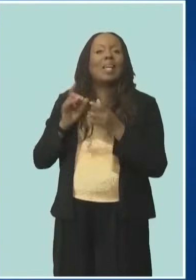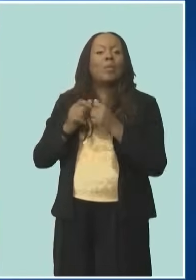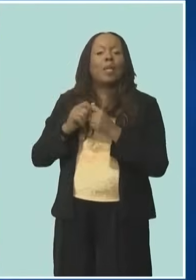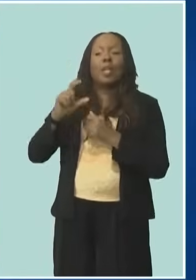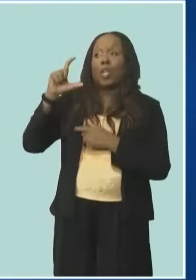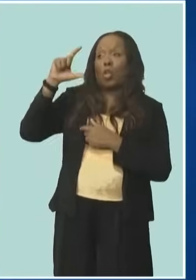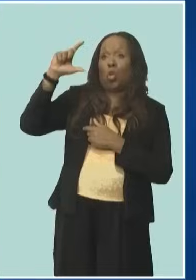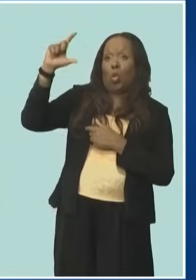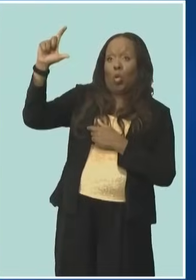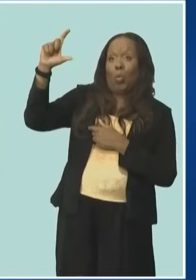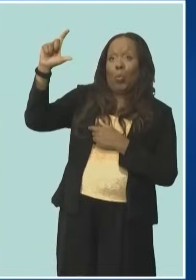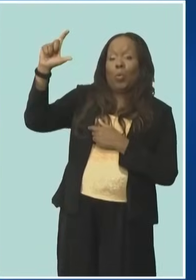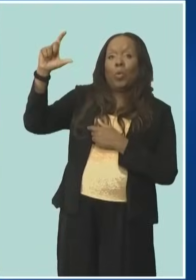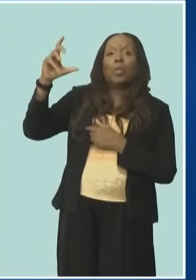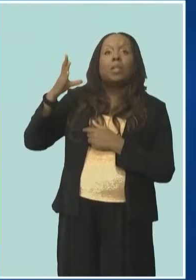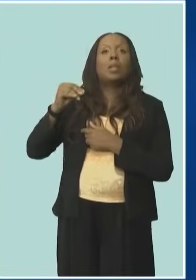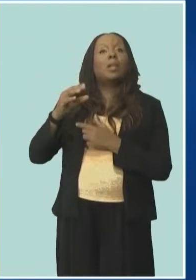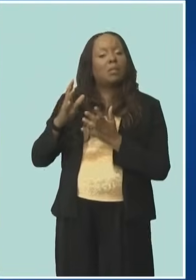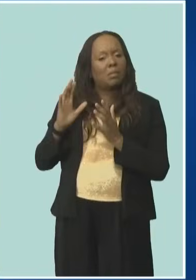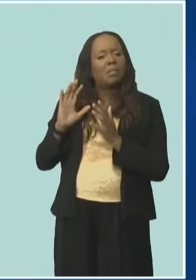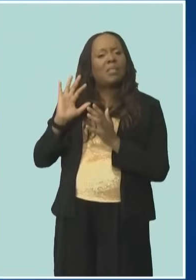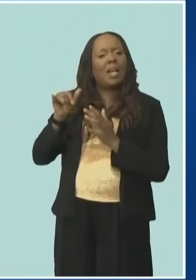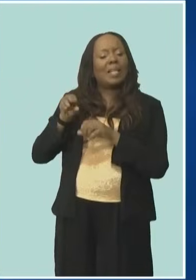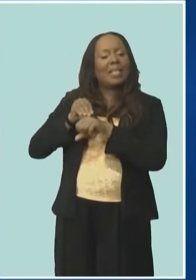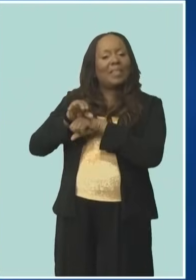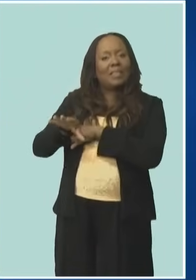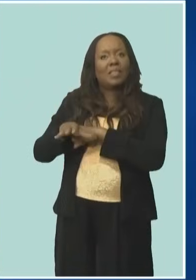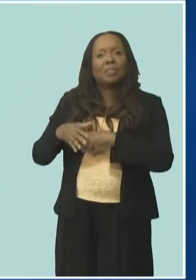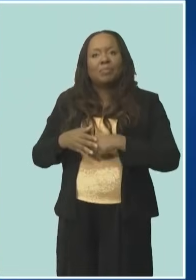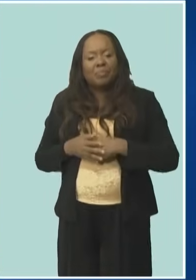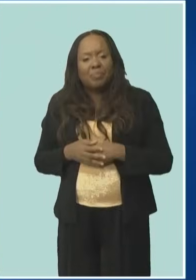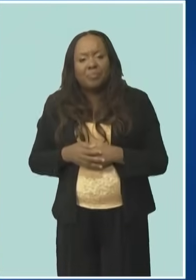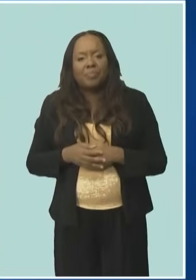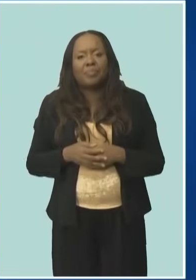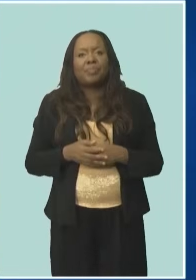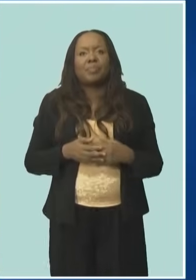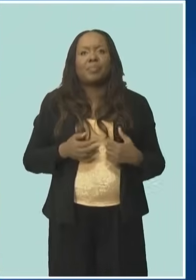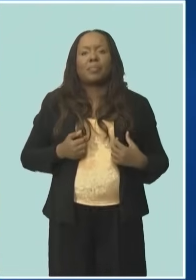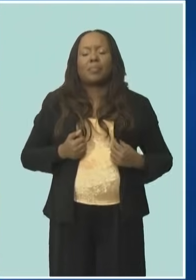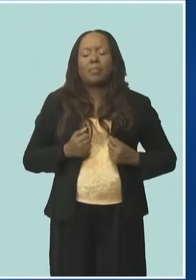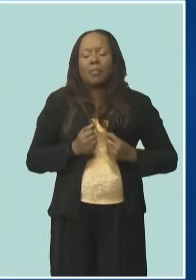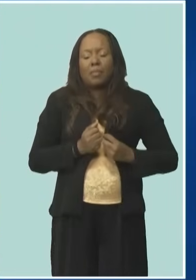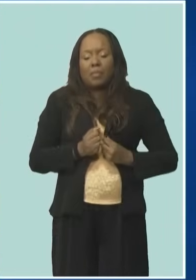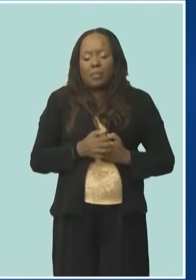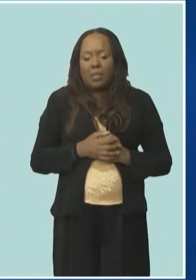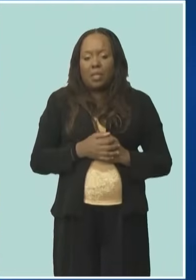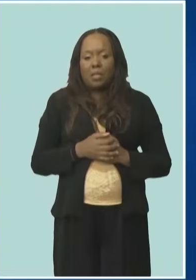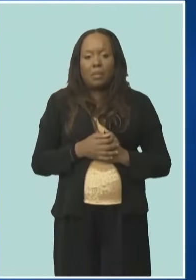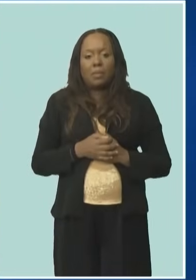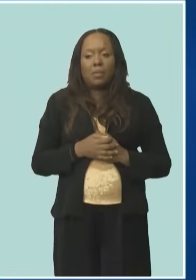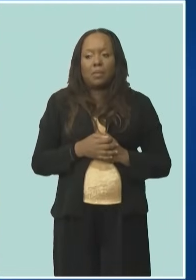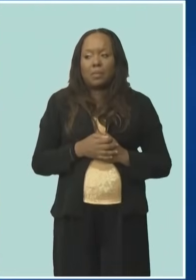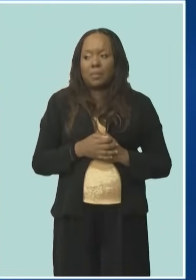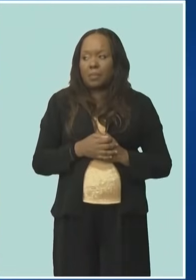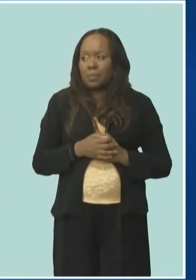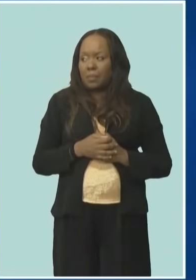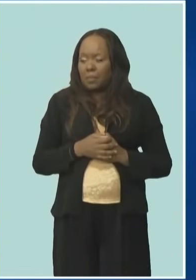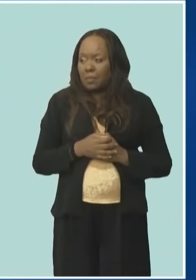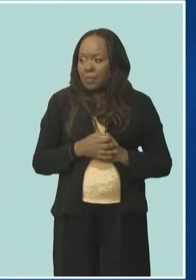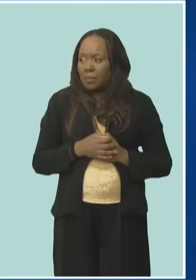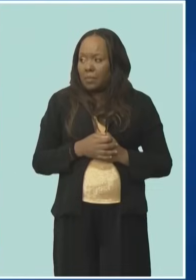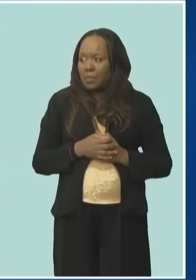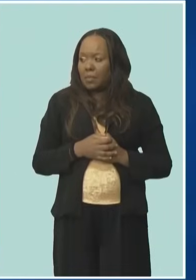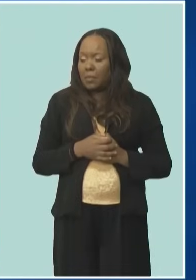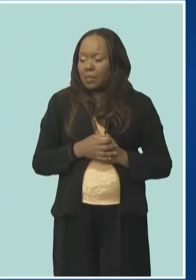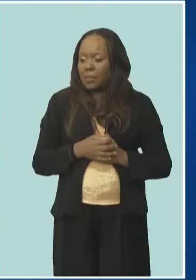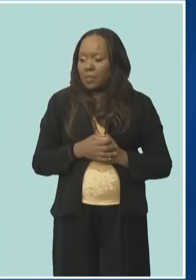influences the tides. Not every animal will be influenced equally. You can appreciate that an animal